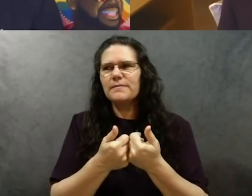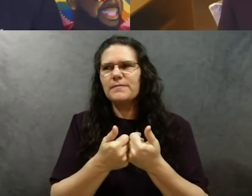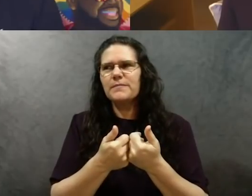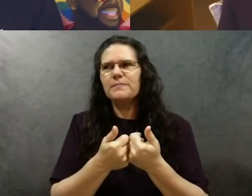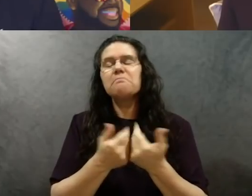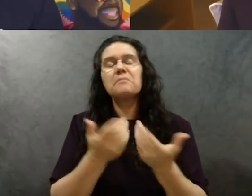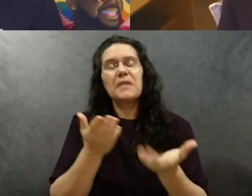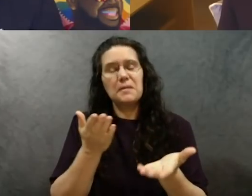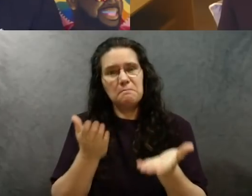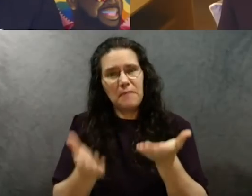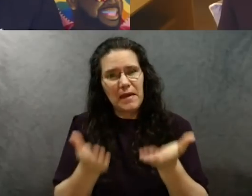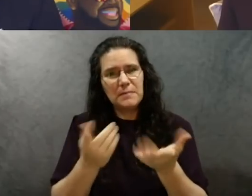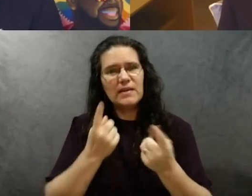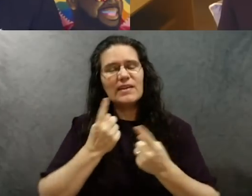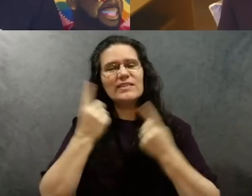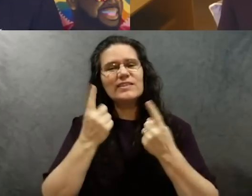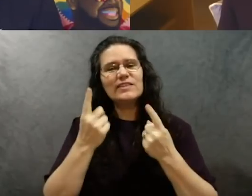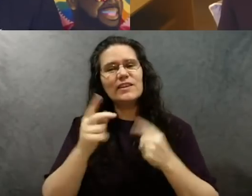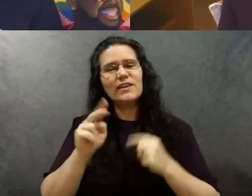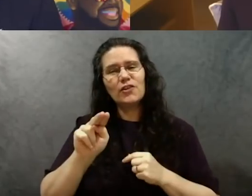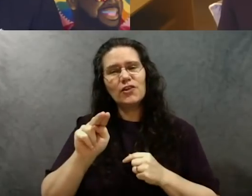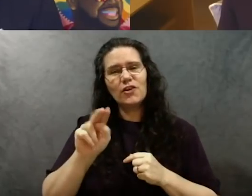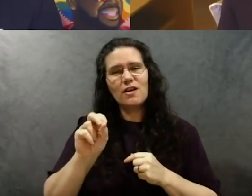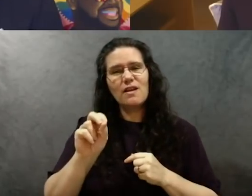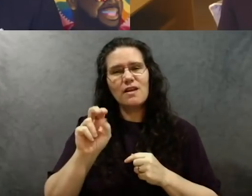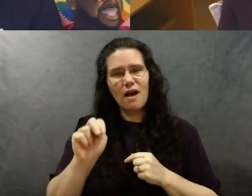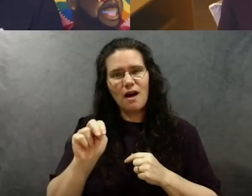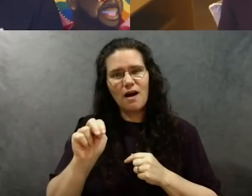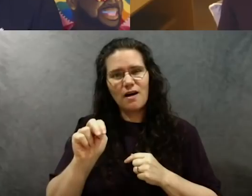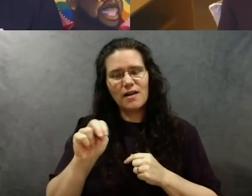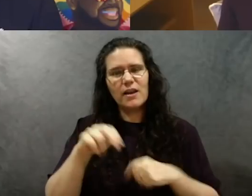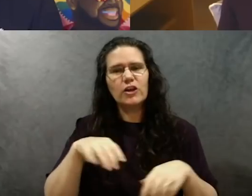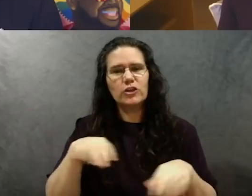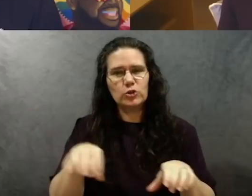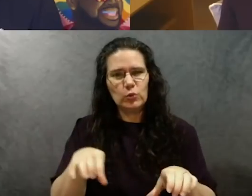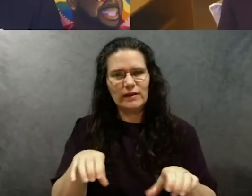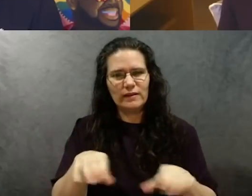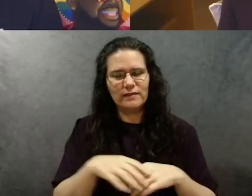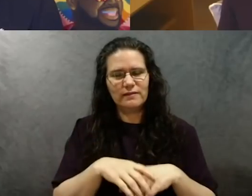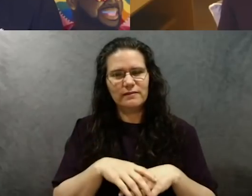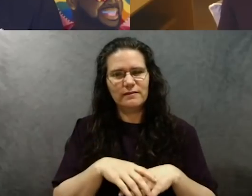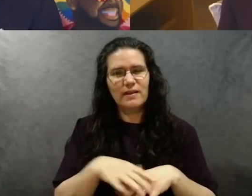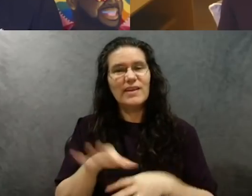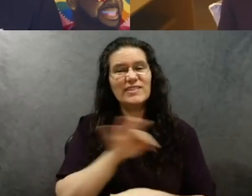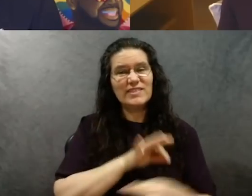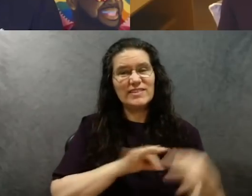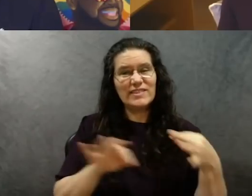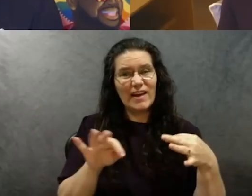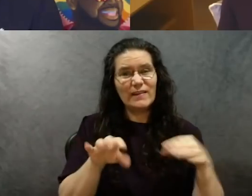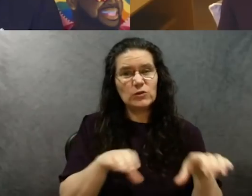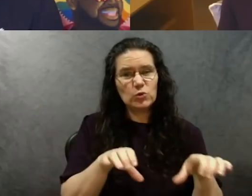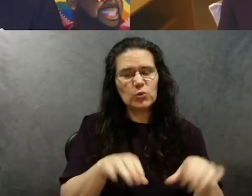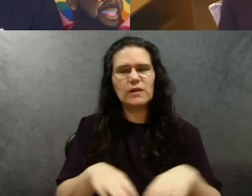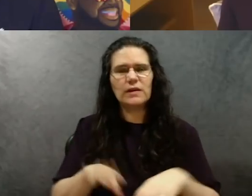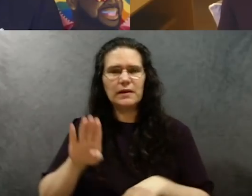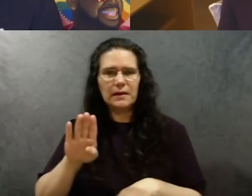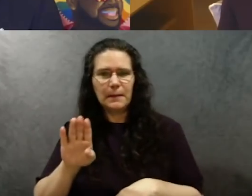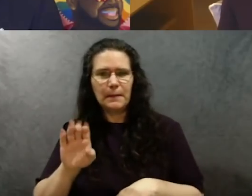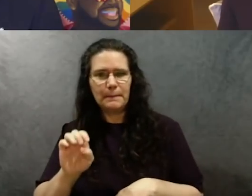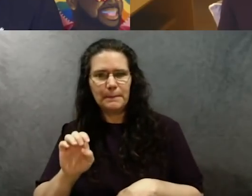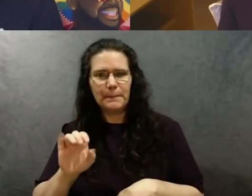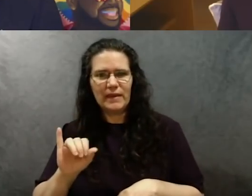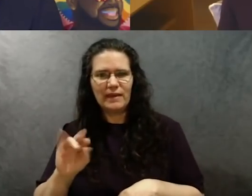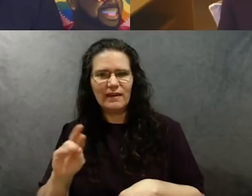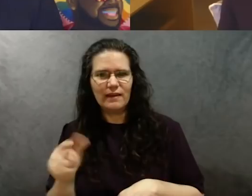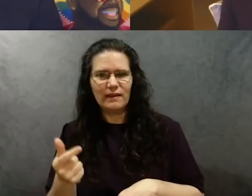maybe considering non-doing, maybe consider being instead of doing. You know,